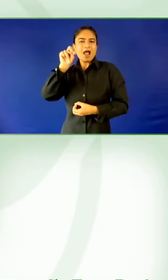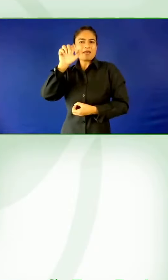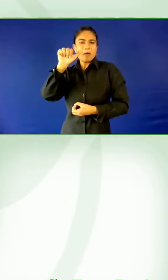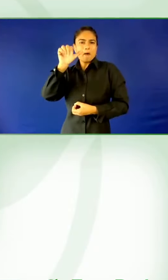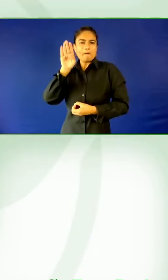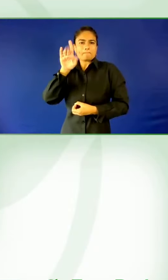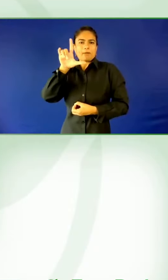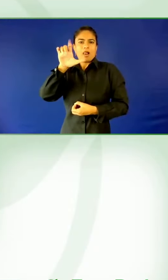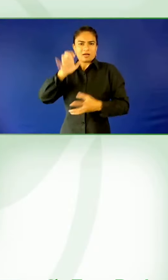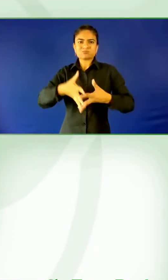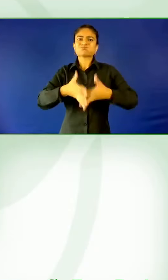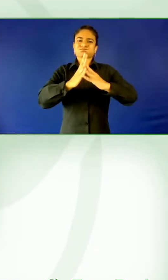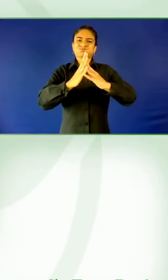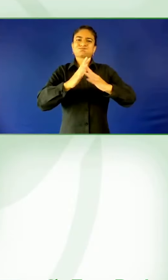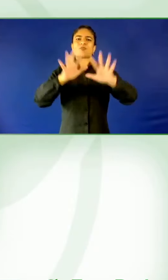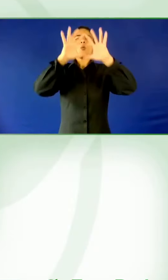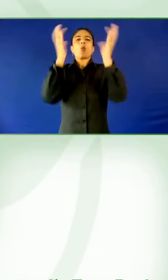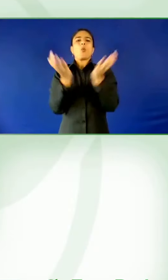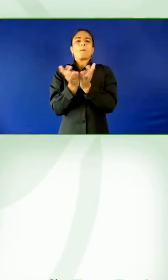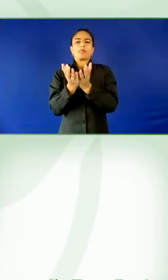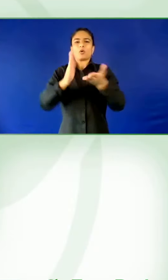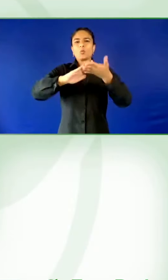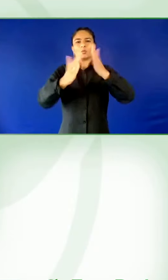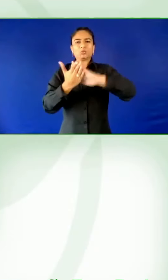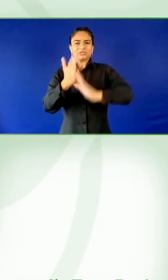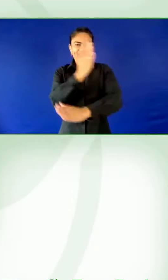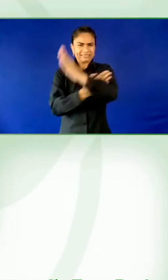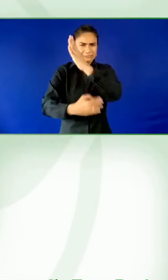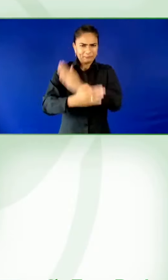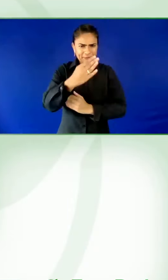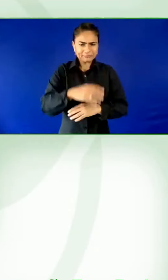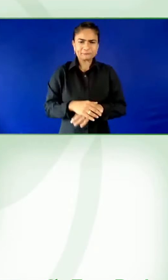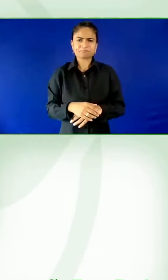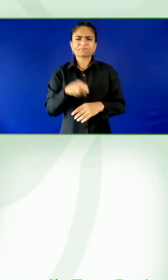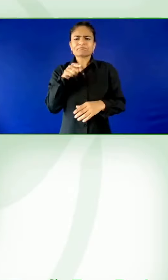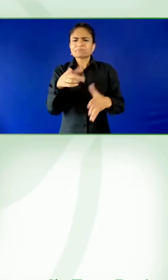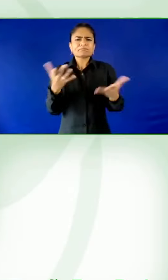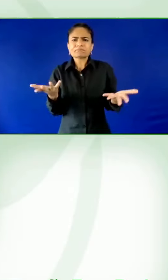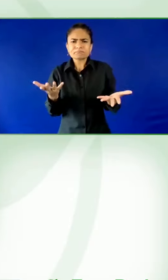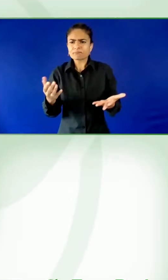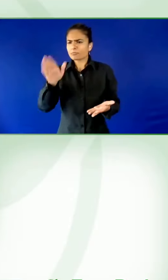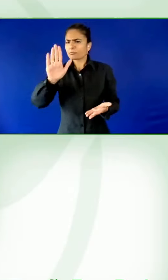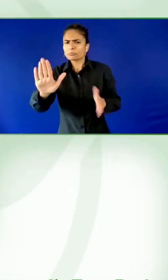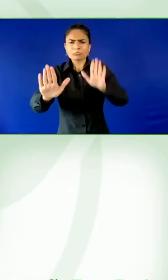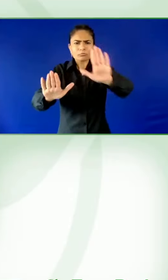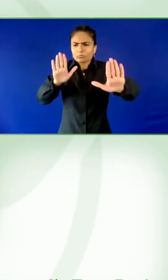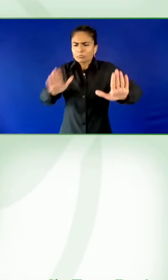idea is, together with Enable India, is also to bring people together for